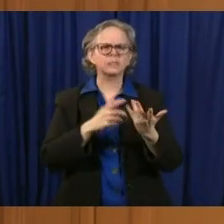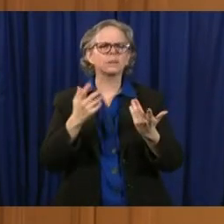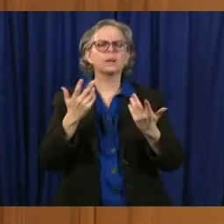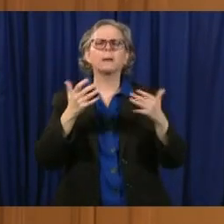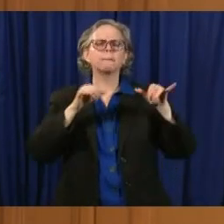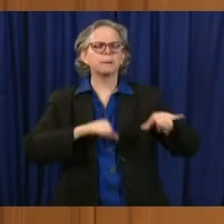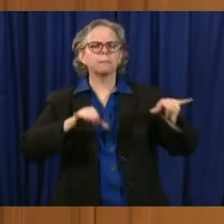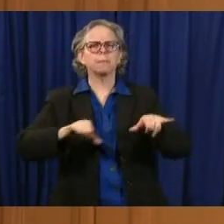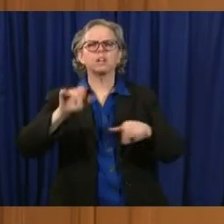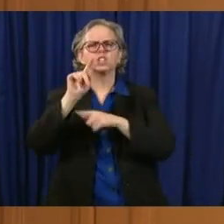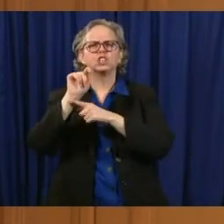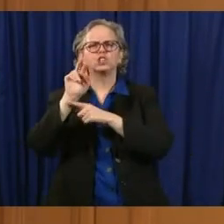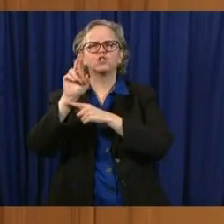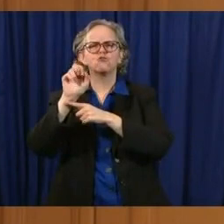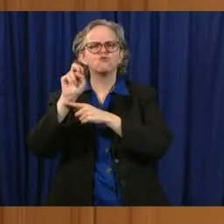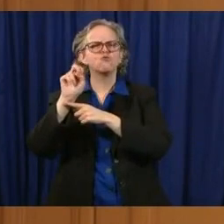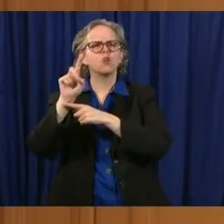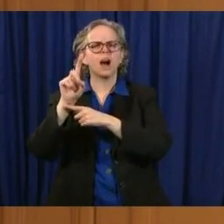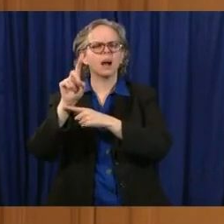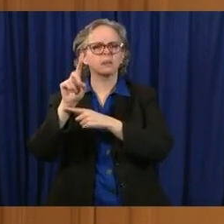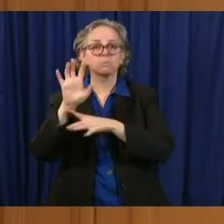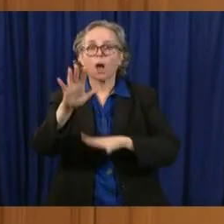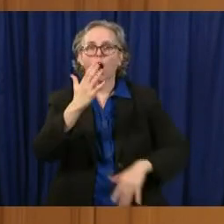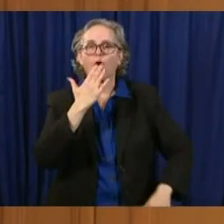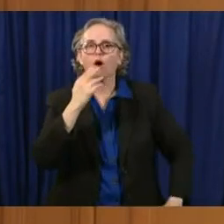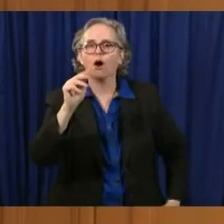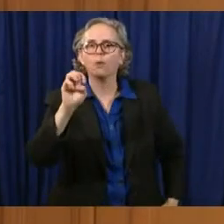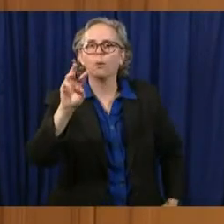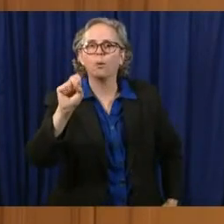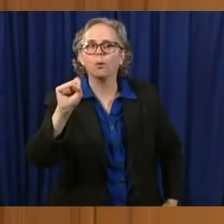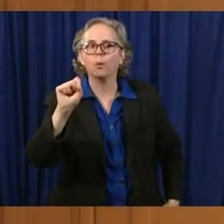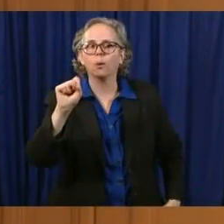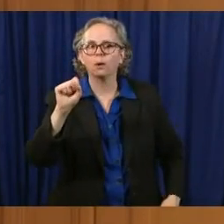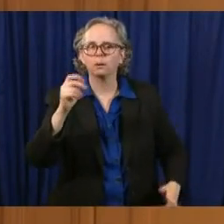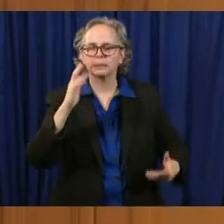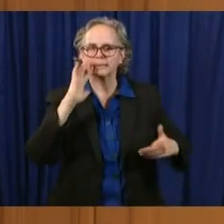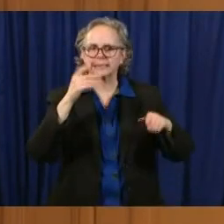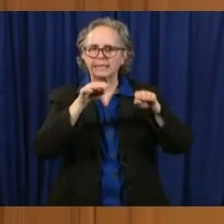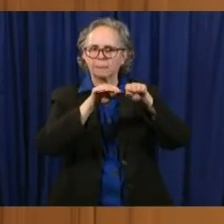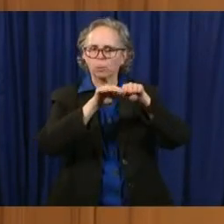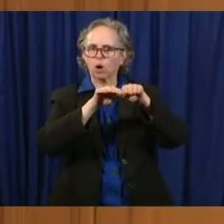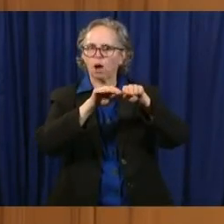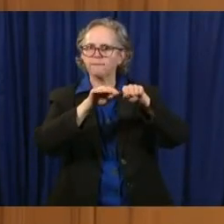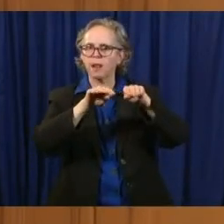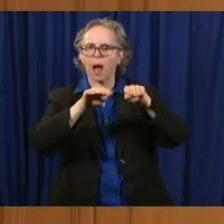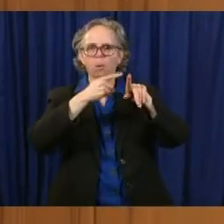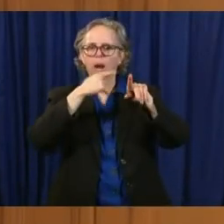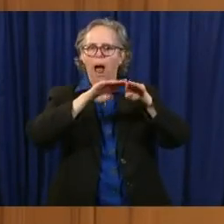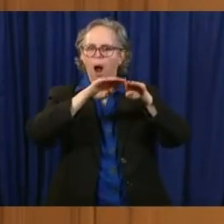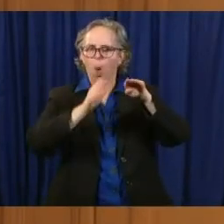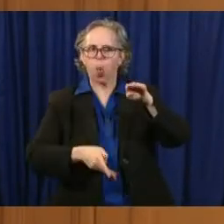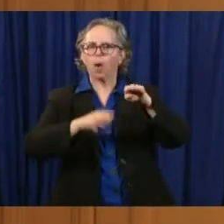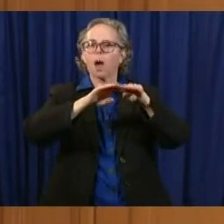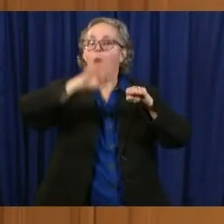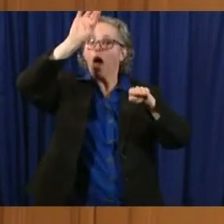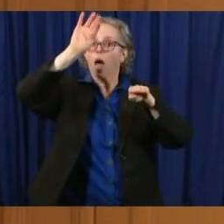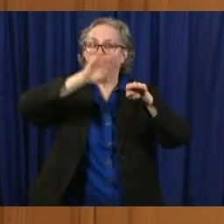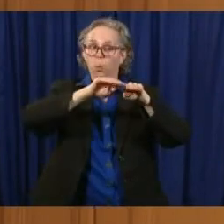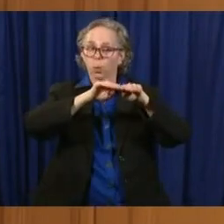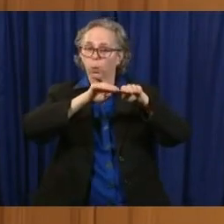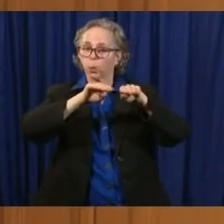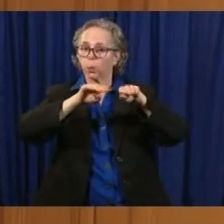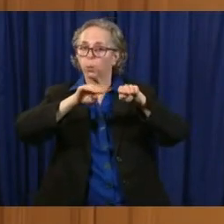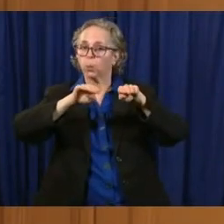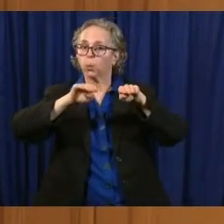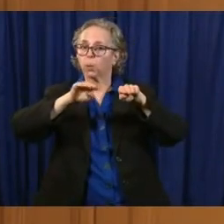staying flat. Just like our curve has shown, we seem to be having a very, very flat, steady peak. We're still at that peak,